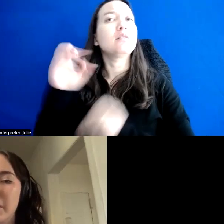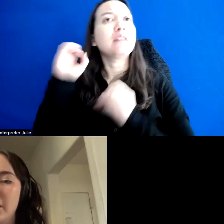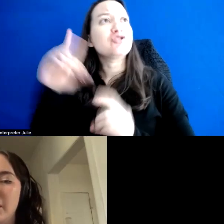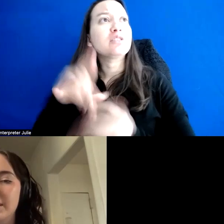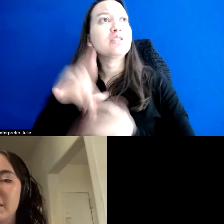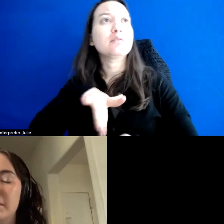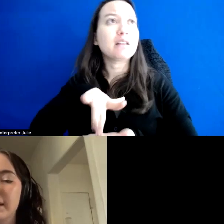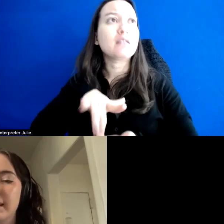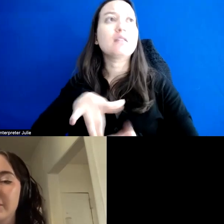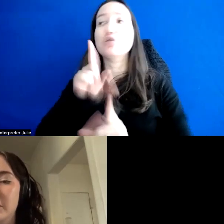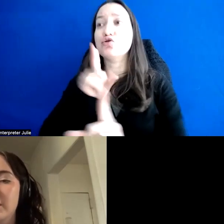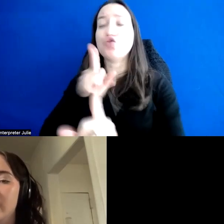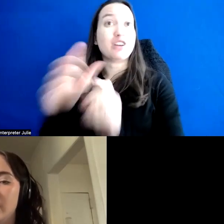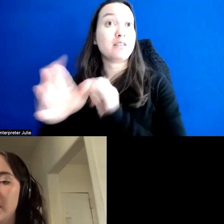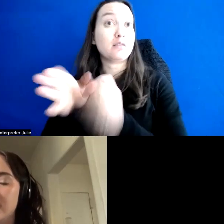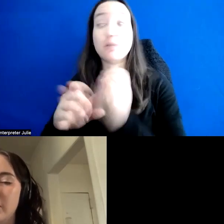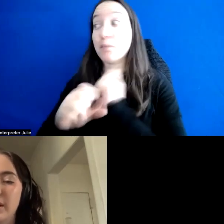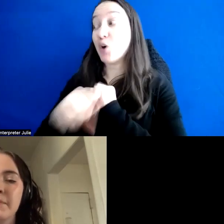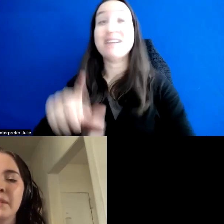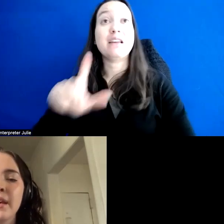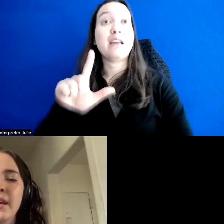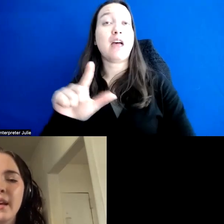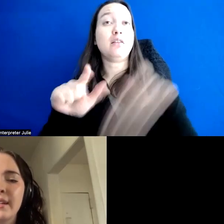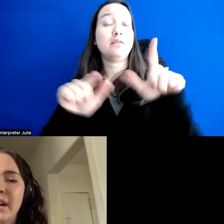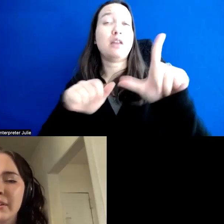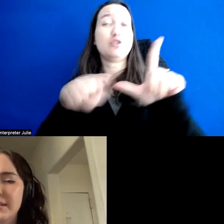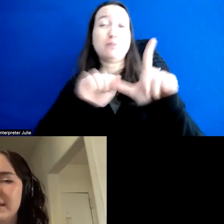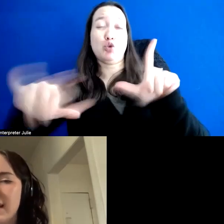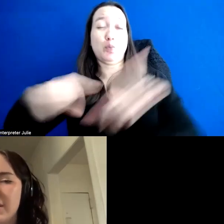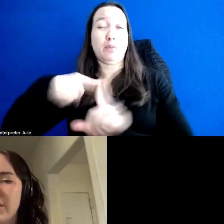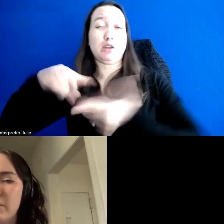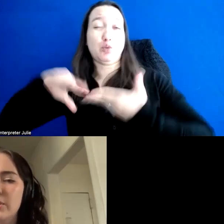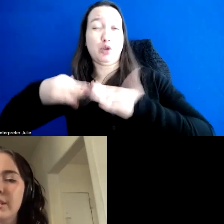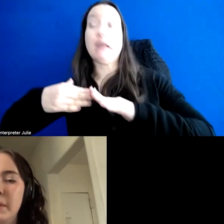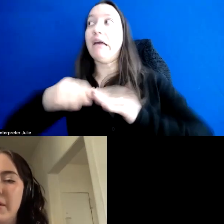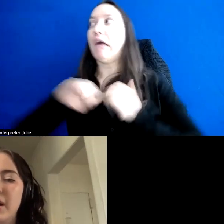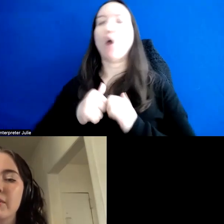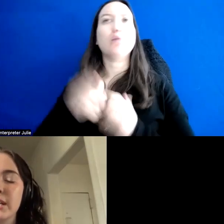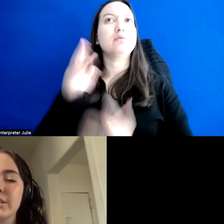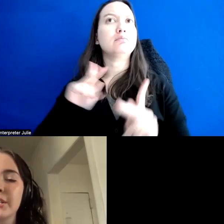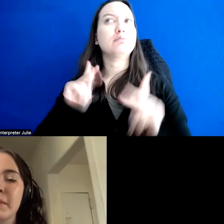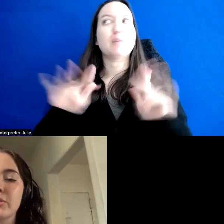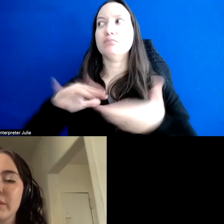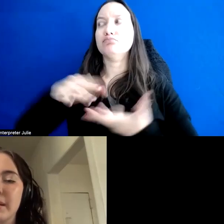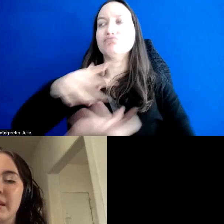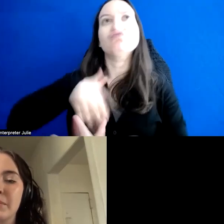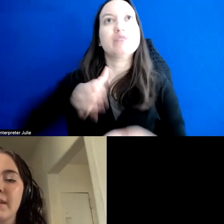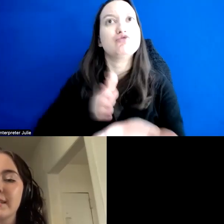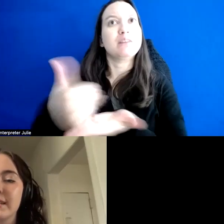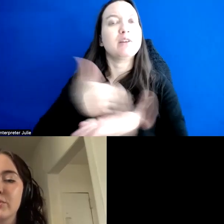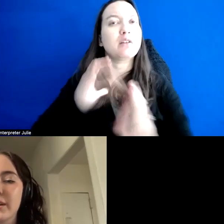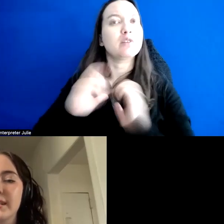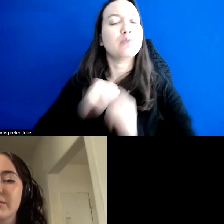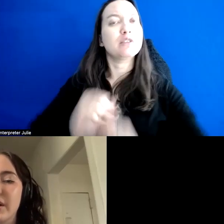the target market is typically the LGBTQ plus community? And how can society create more transparent conversations about treatment